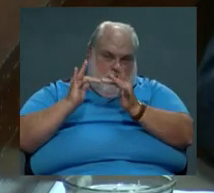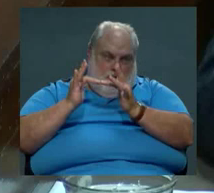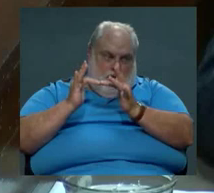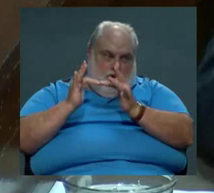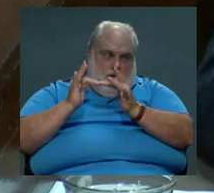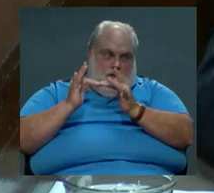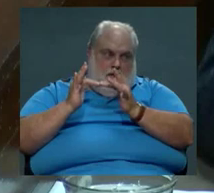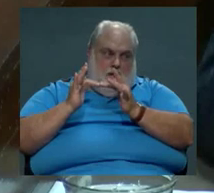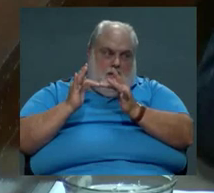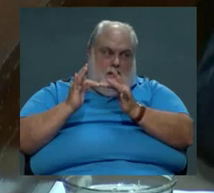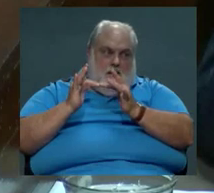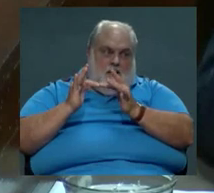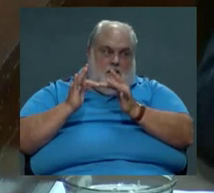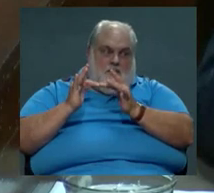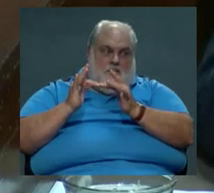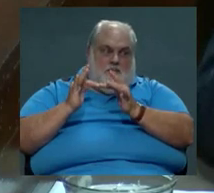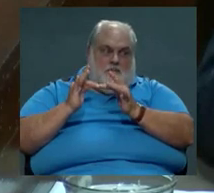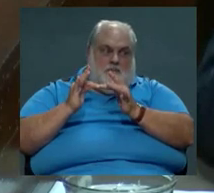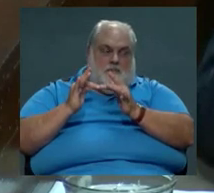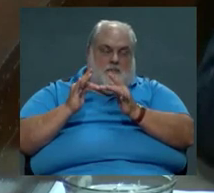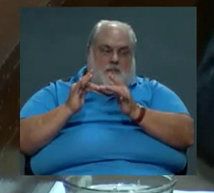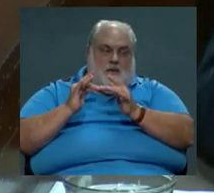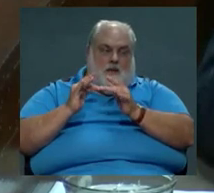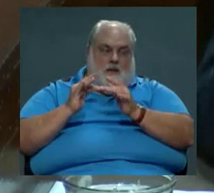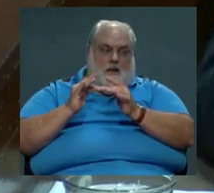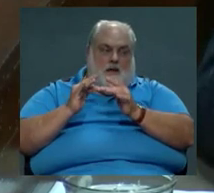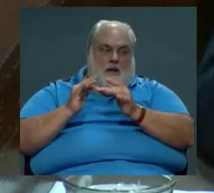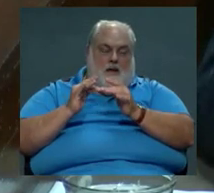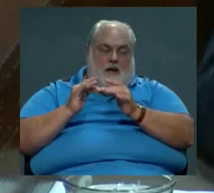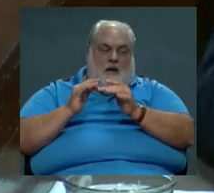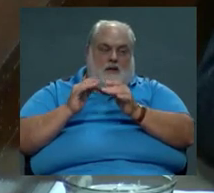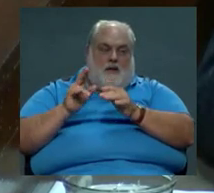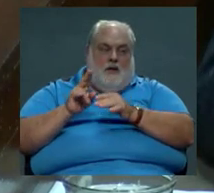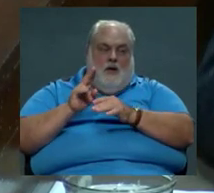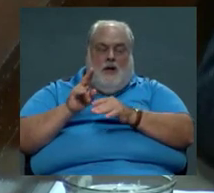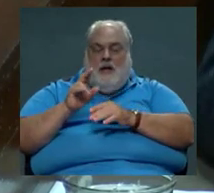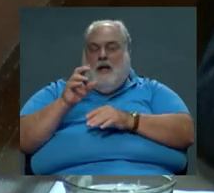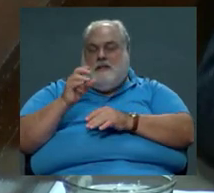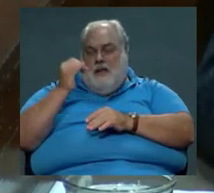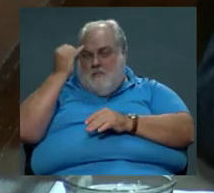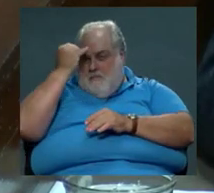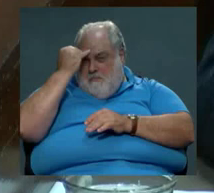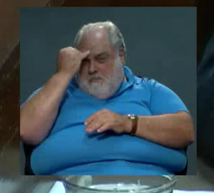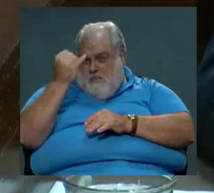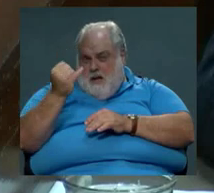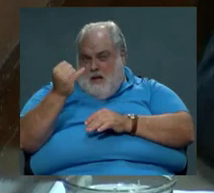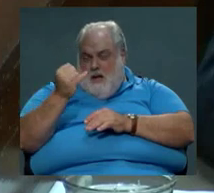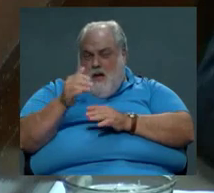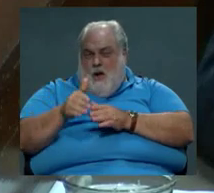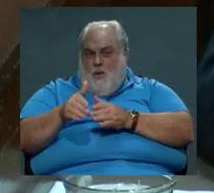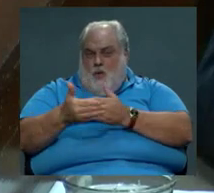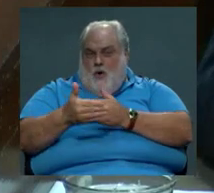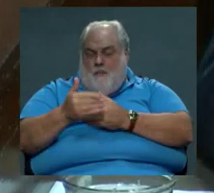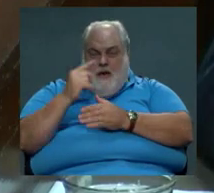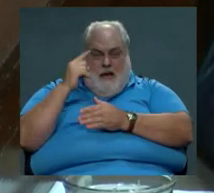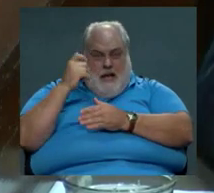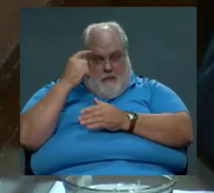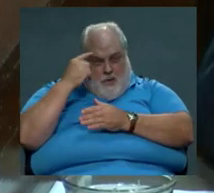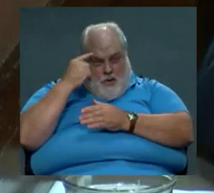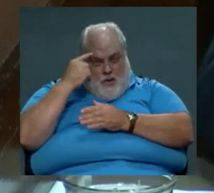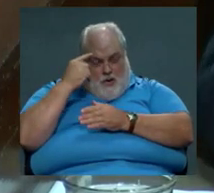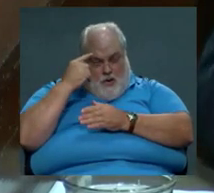and just to use numbers I can keep up with in my head, assume for a moment that a room at the Capitol Hotel